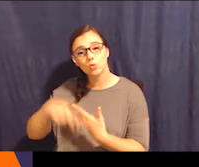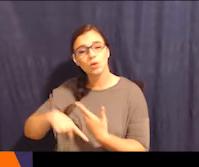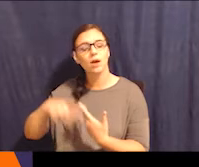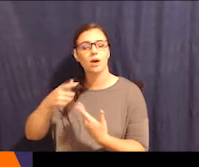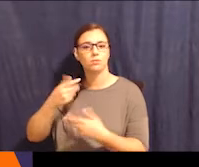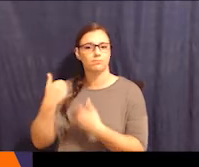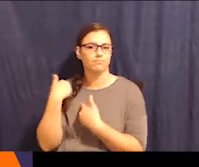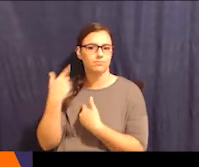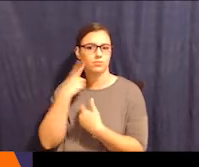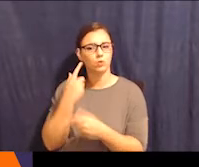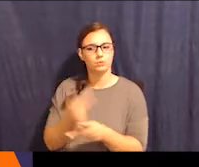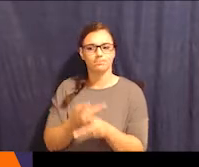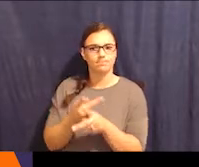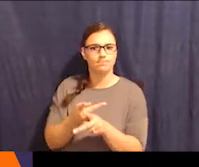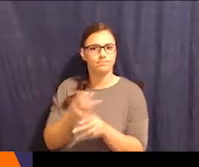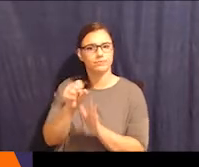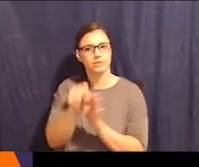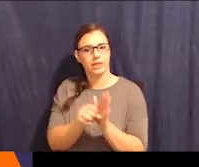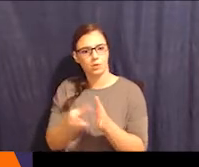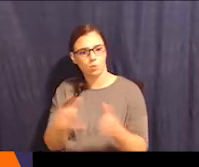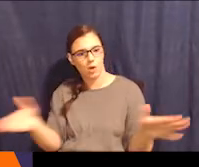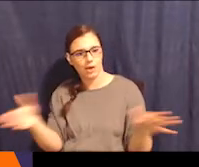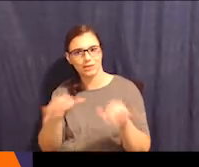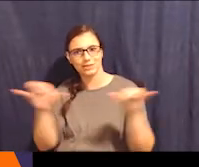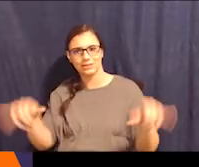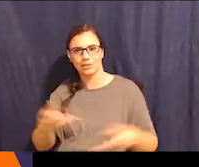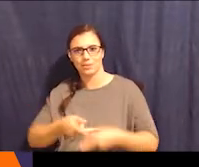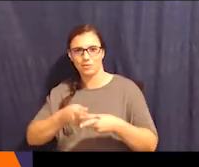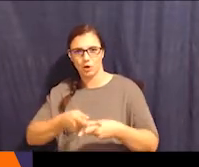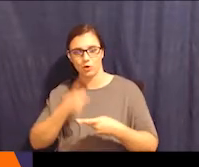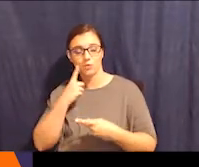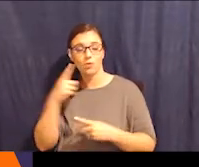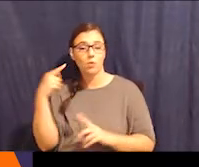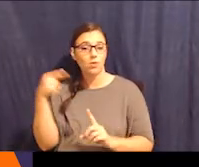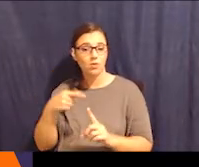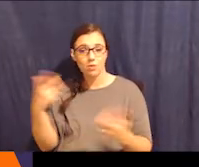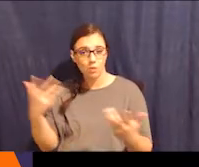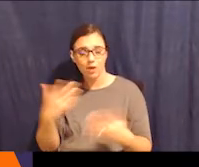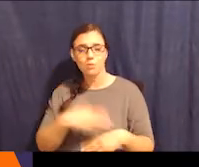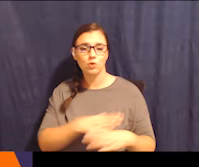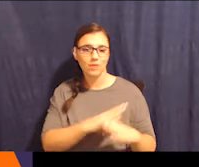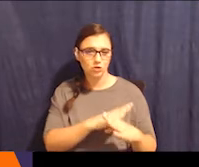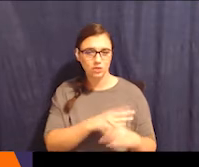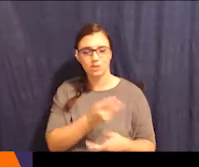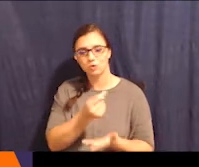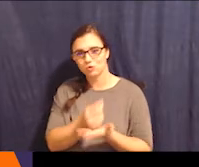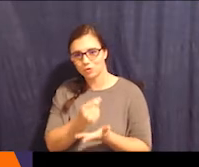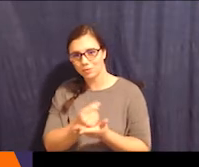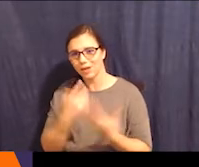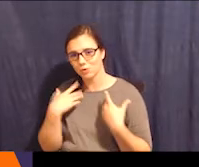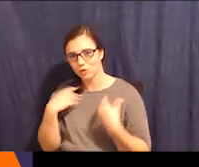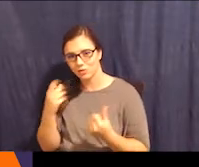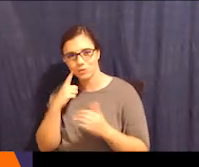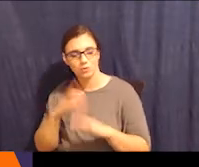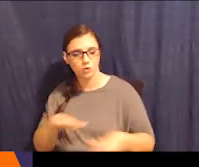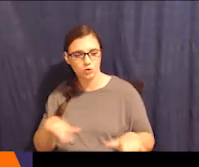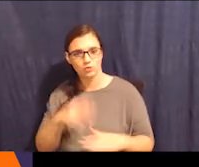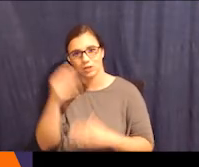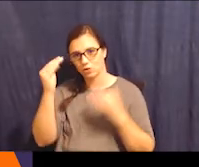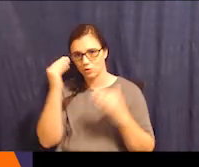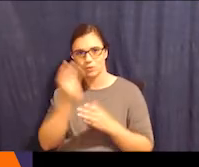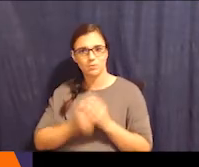the prevention, treatment, and recovery of children and adults with serious mental illnesses or substance